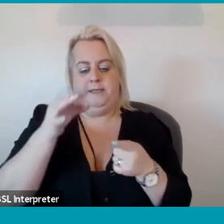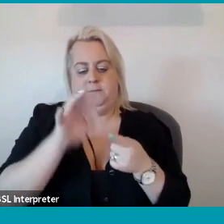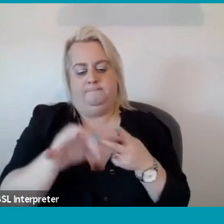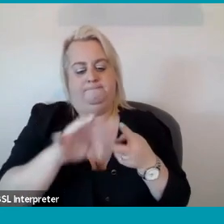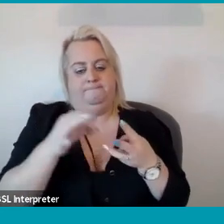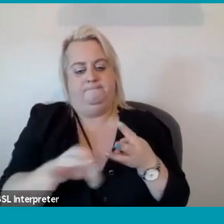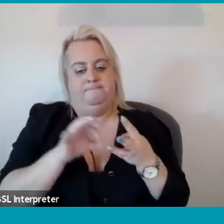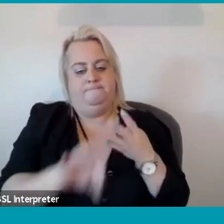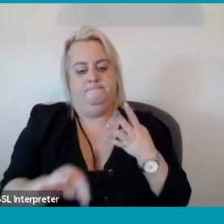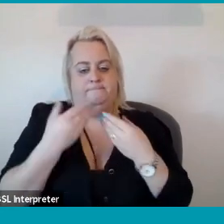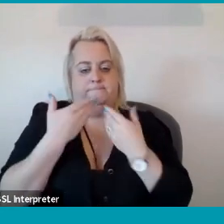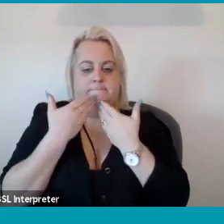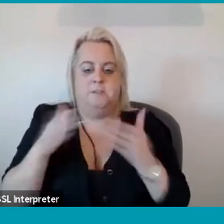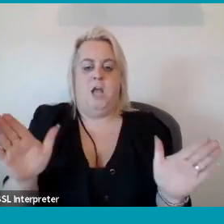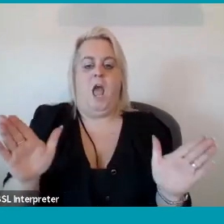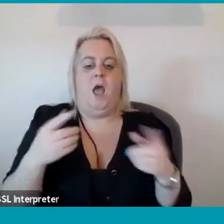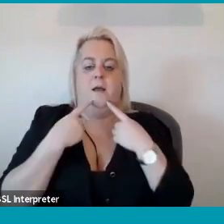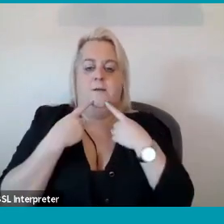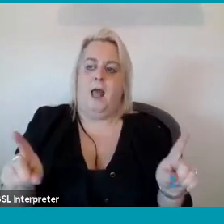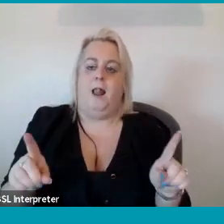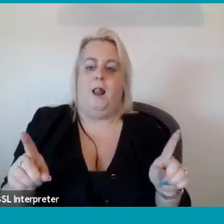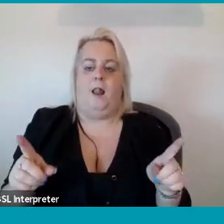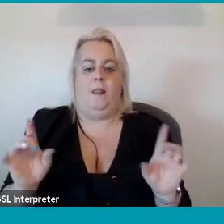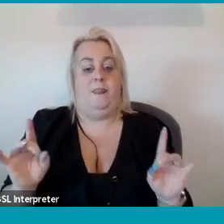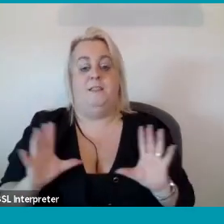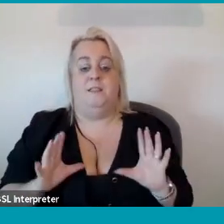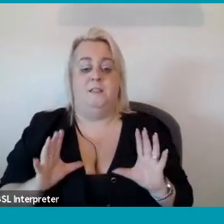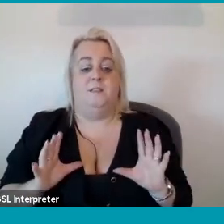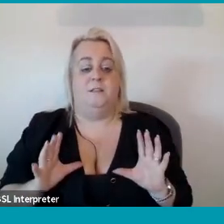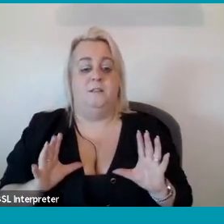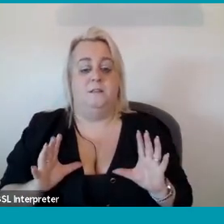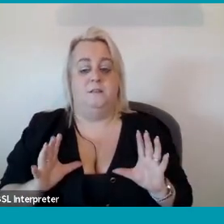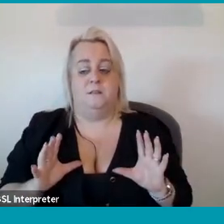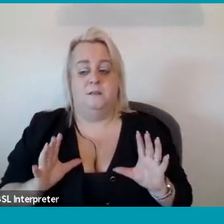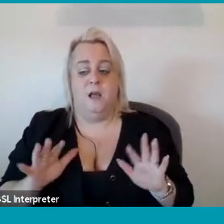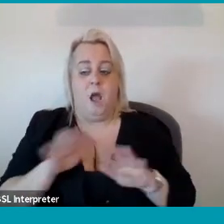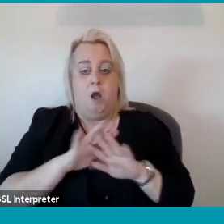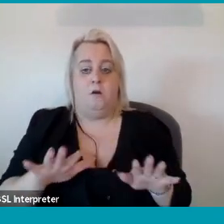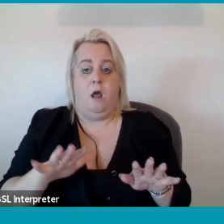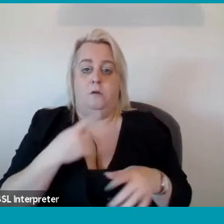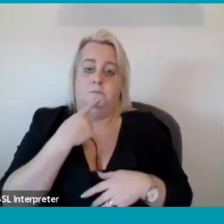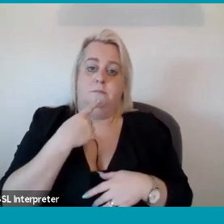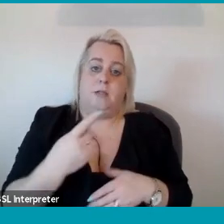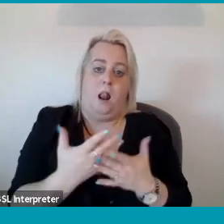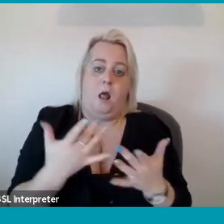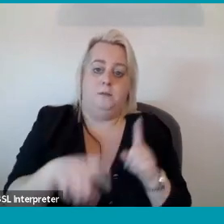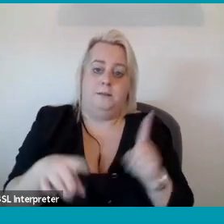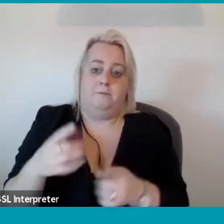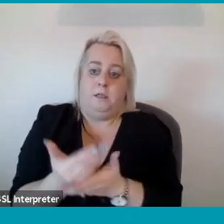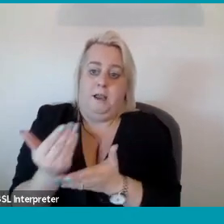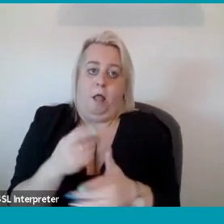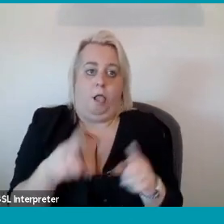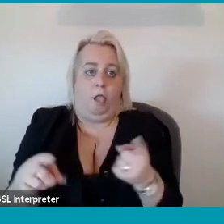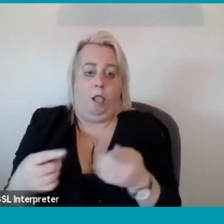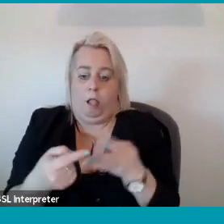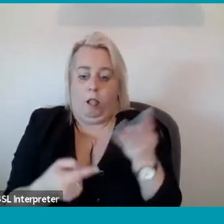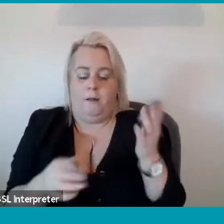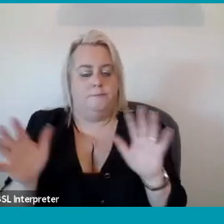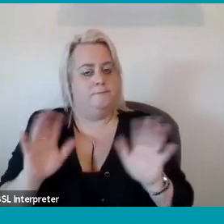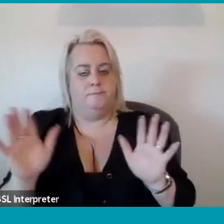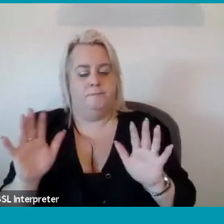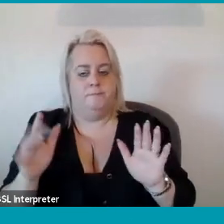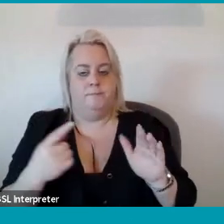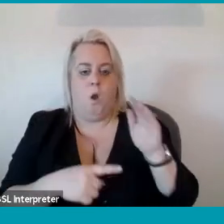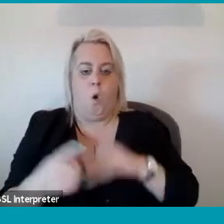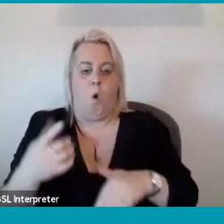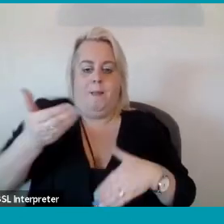with morals and ethics and those kinds of things, although those are equally valid. So let me know, email me if